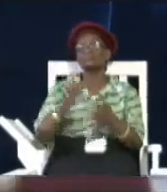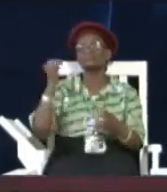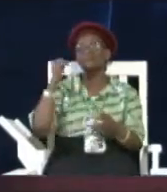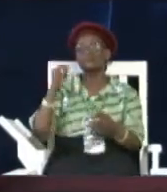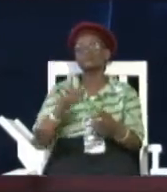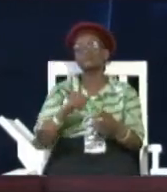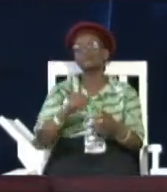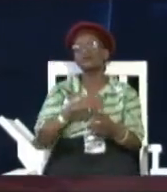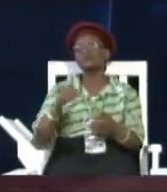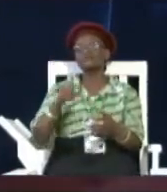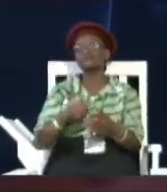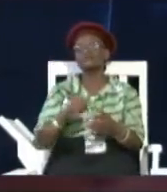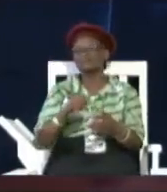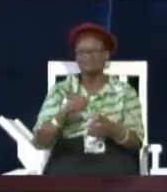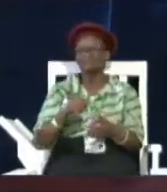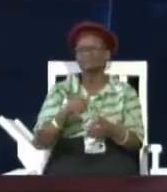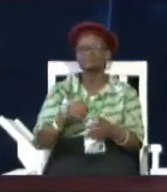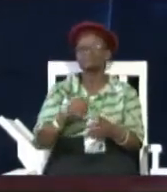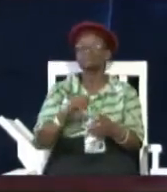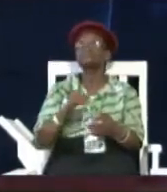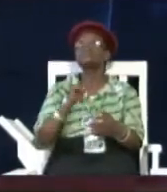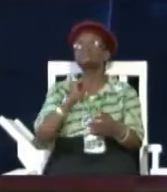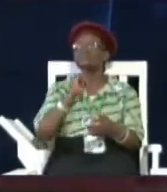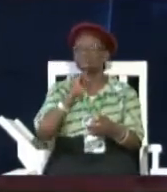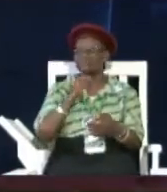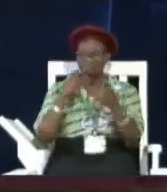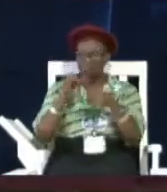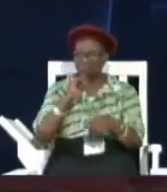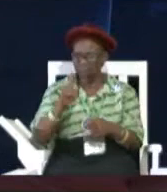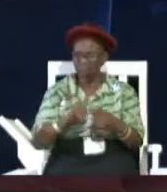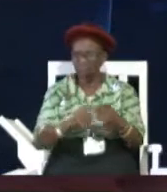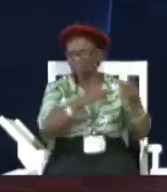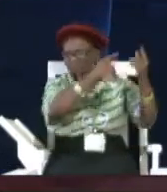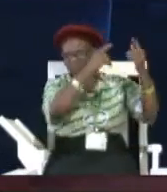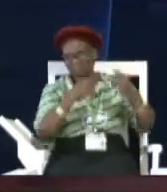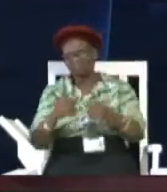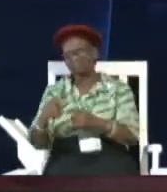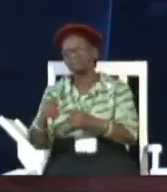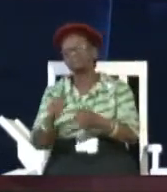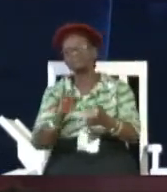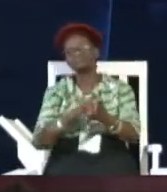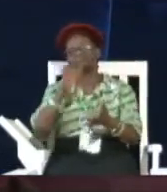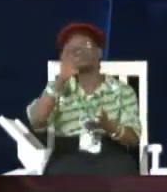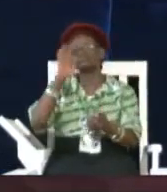who is to come, the Almighty, glory be to your holy name.